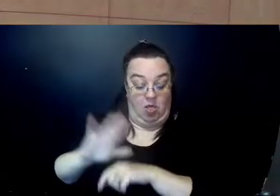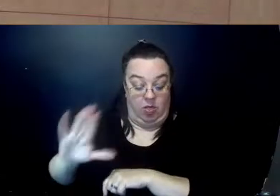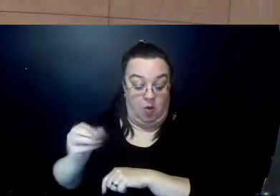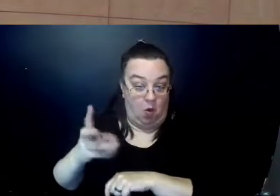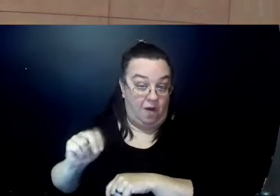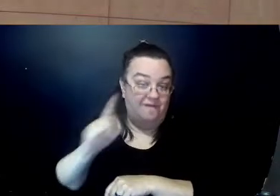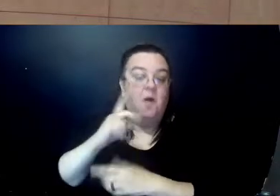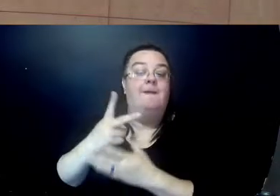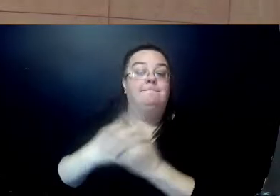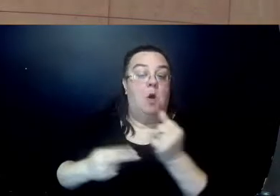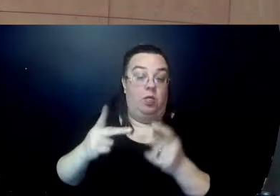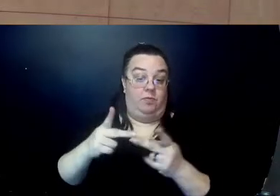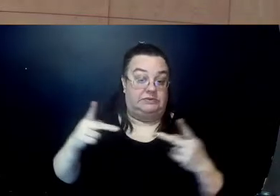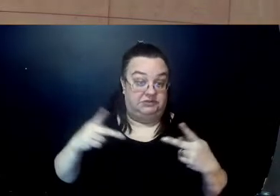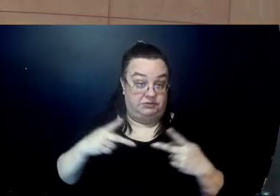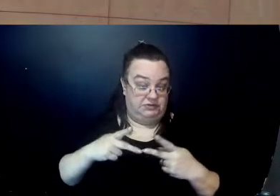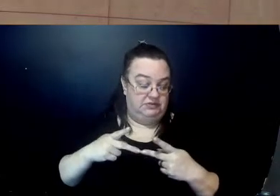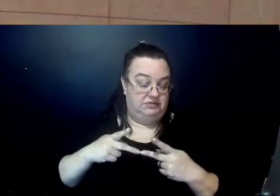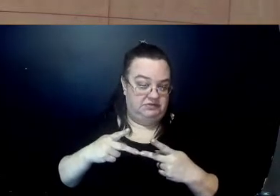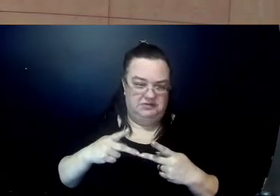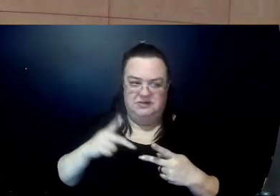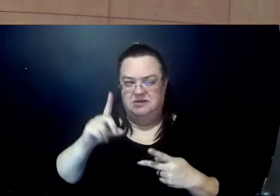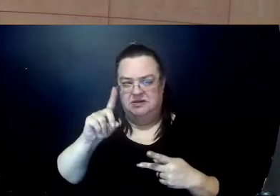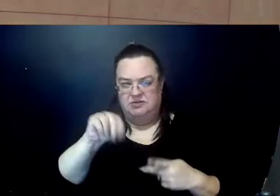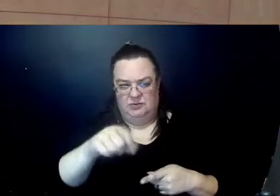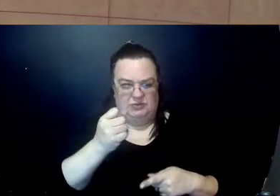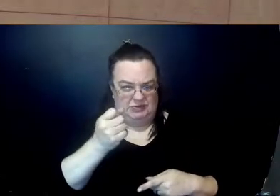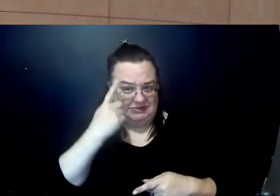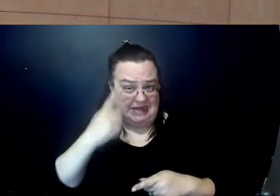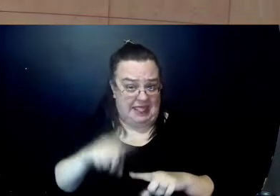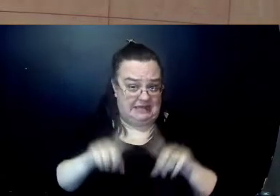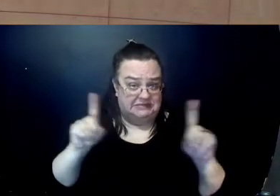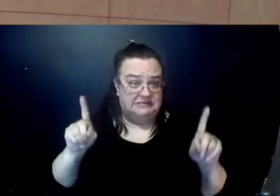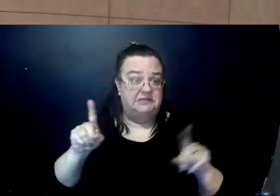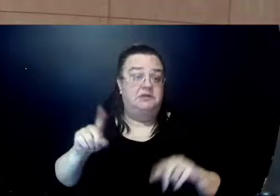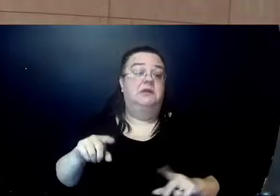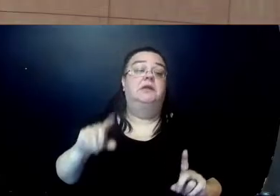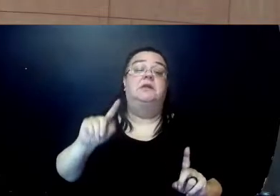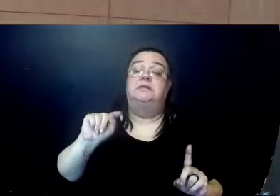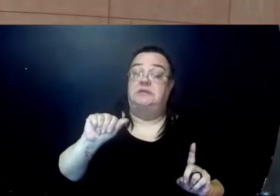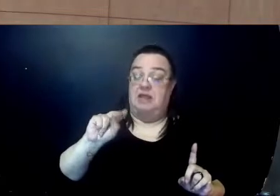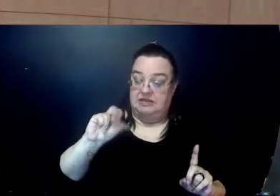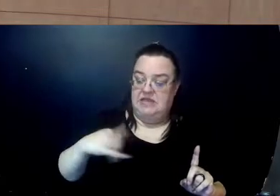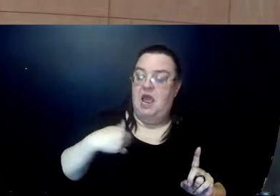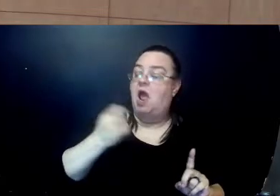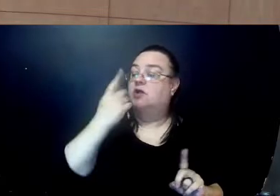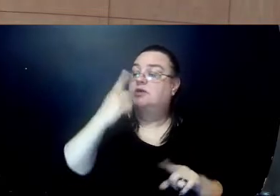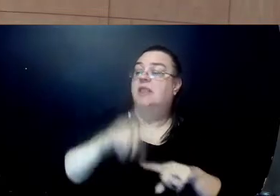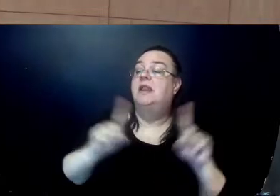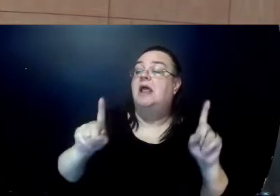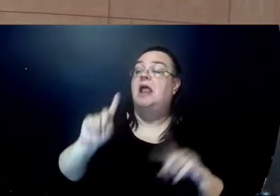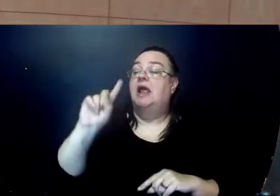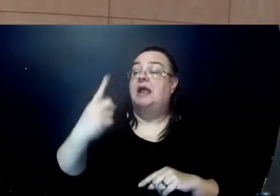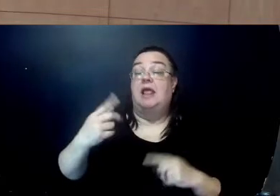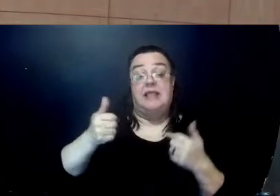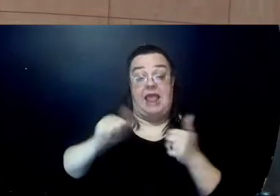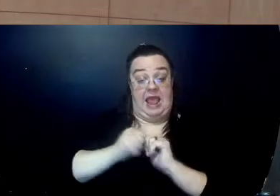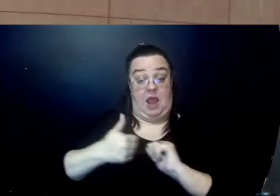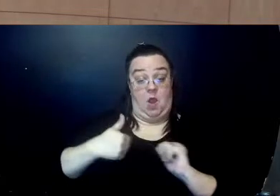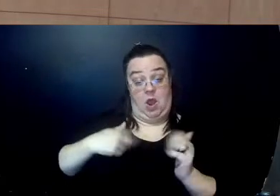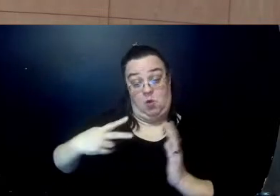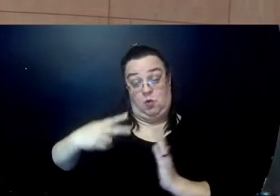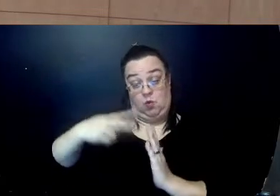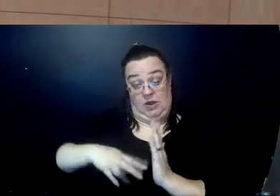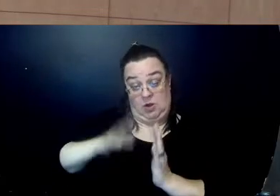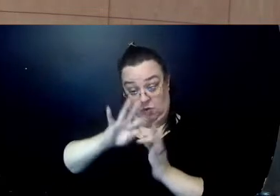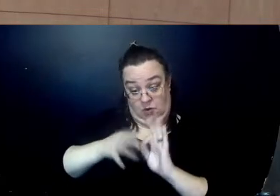both offices. Do you understand the distinction? I understand the distinction. I guess the way I read this is if I